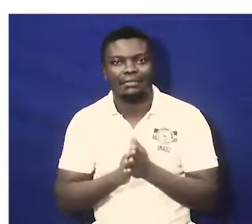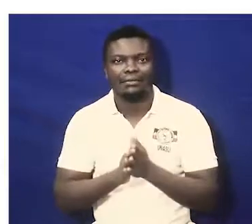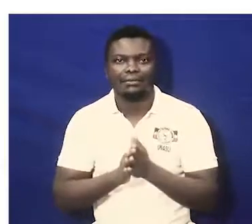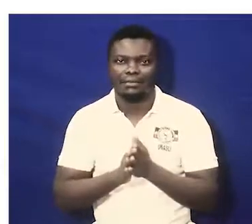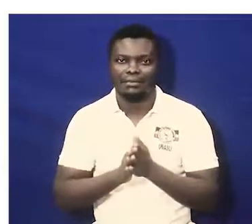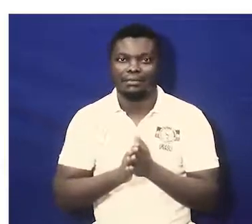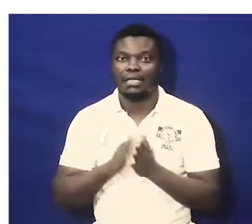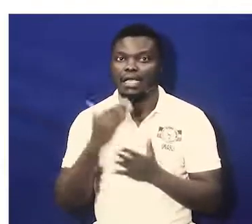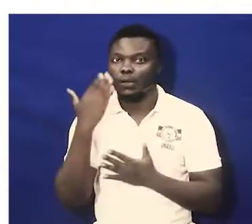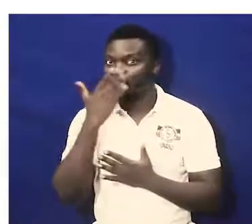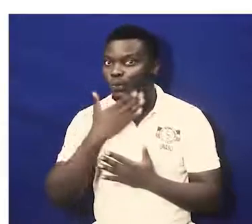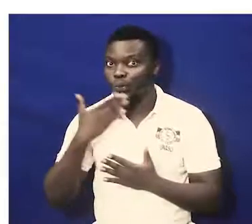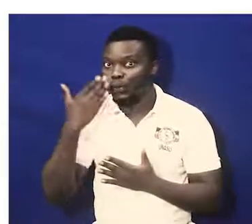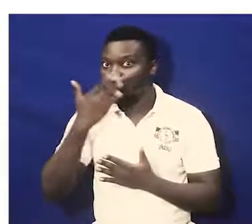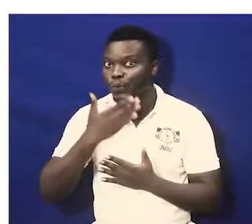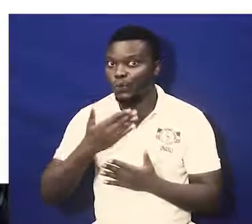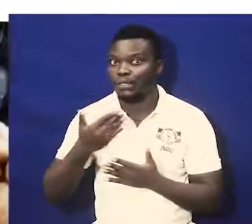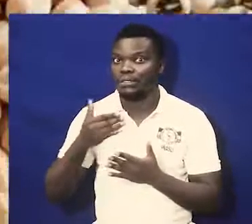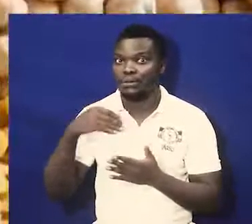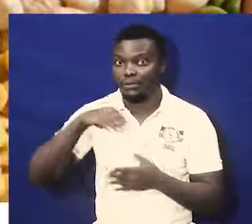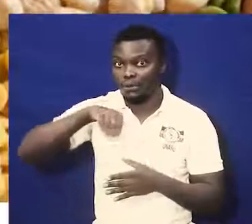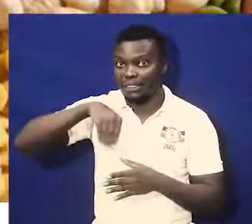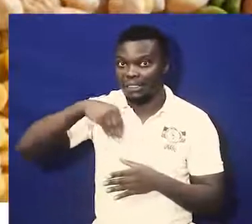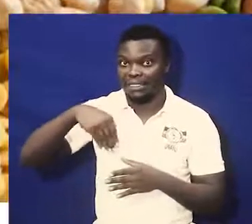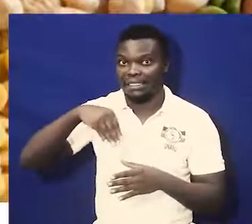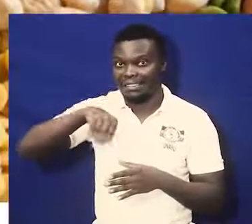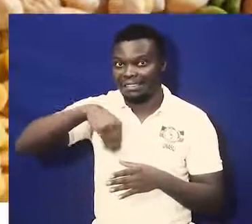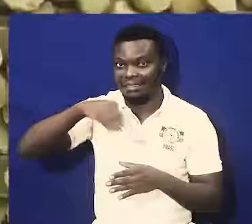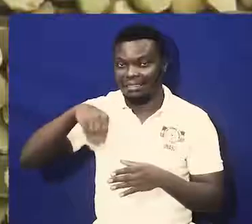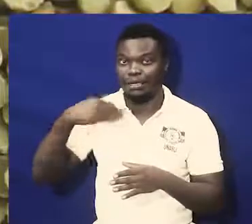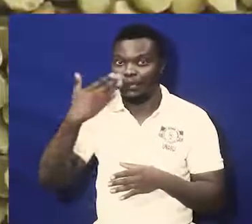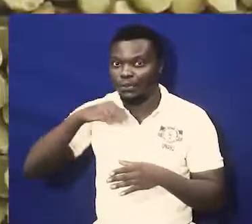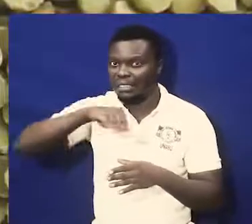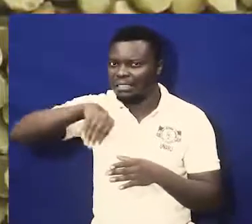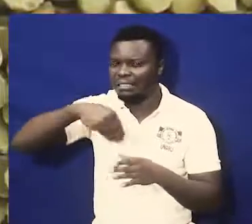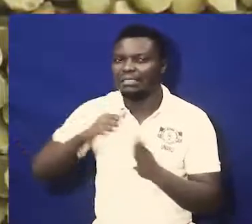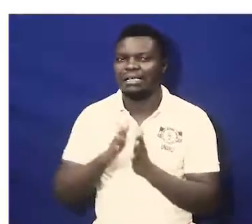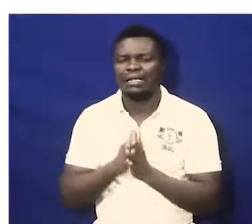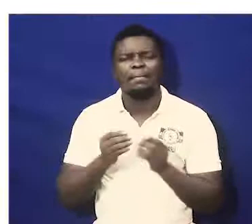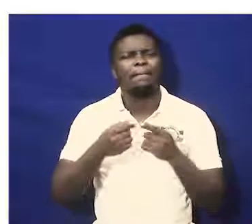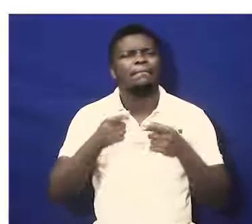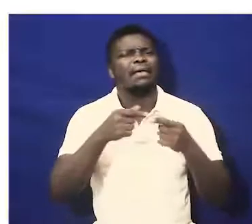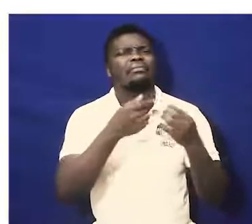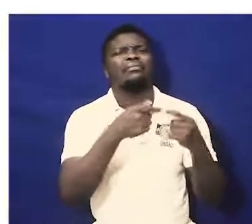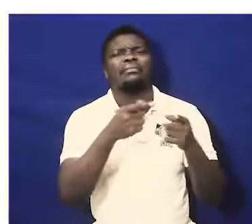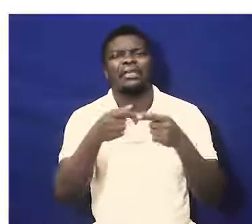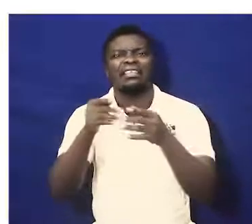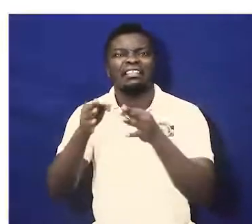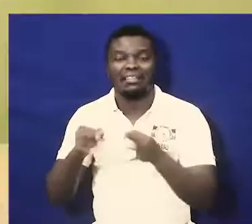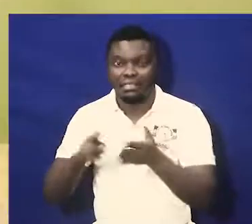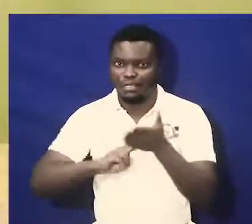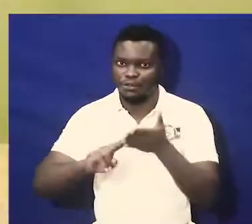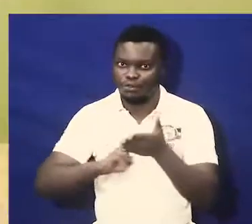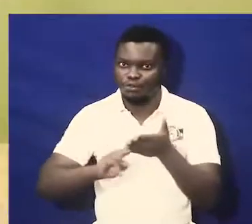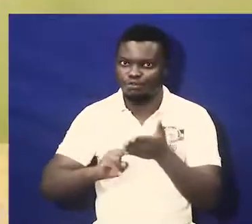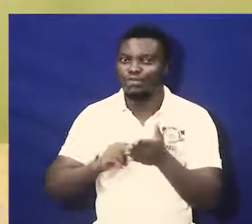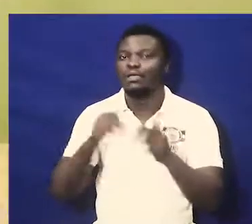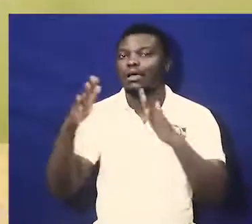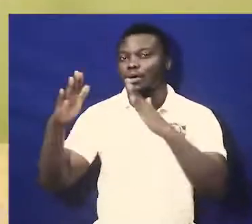cooking oil, I use beans, and so many items that we get and use at home.